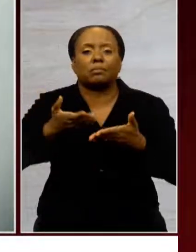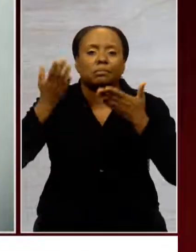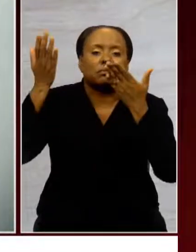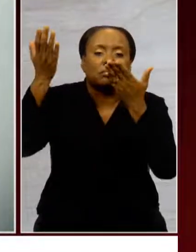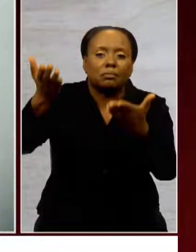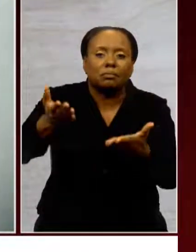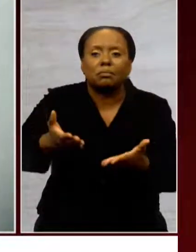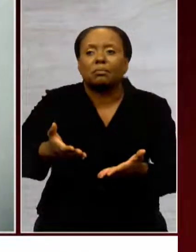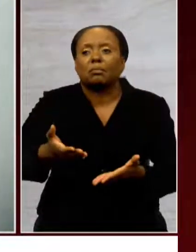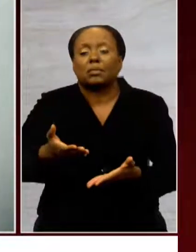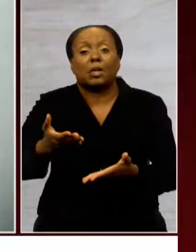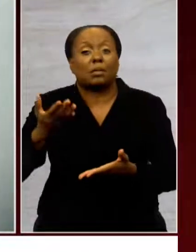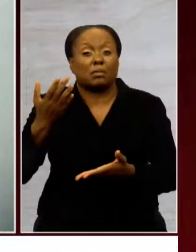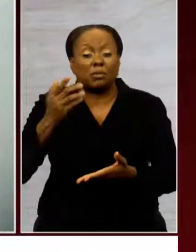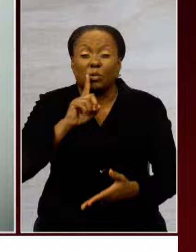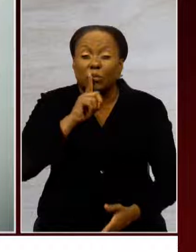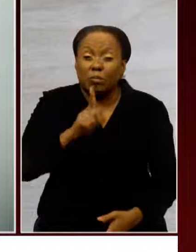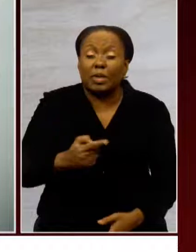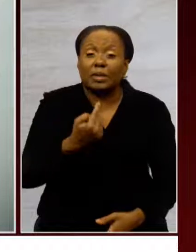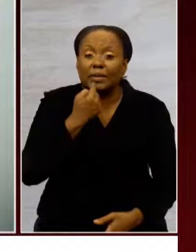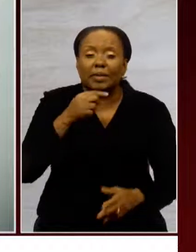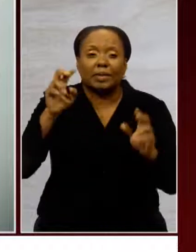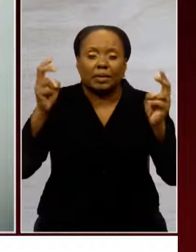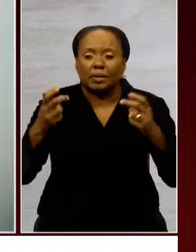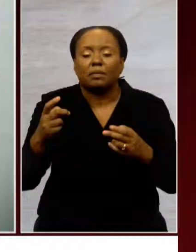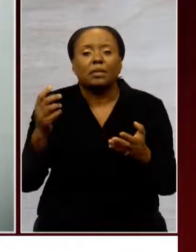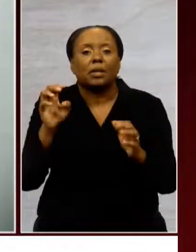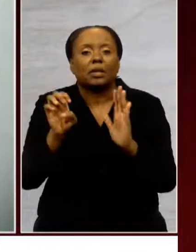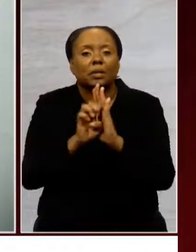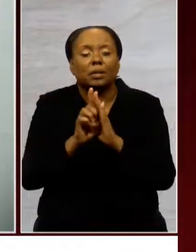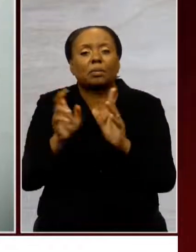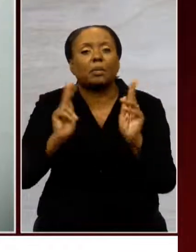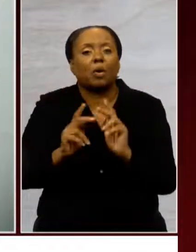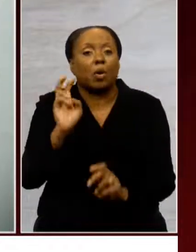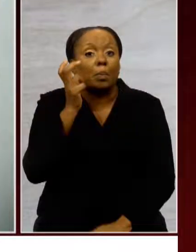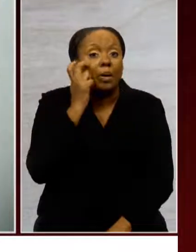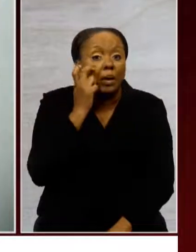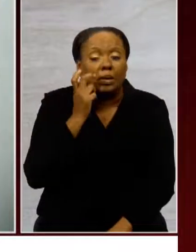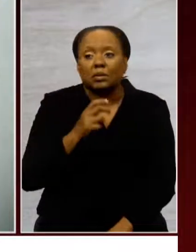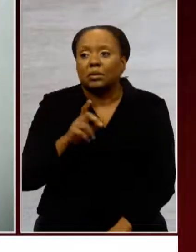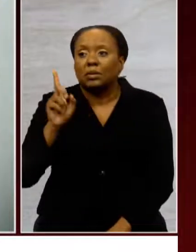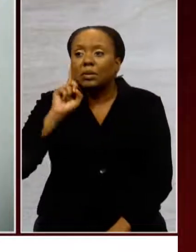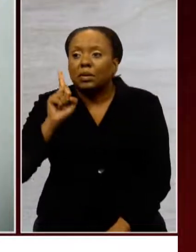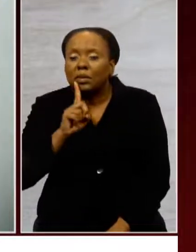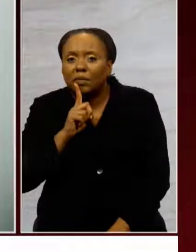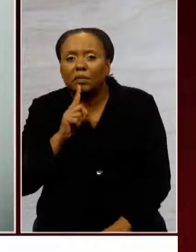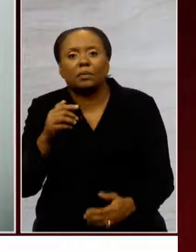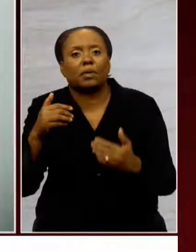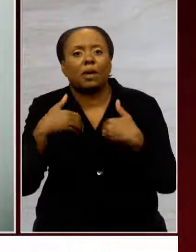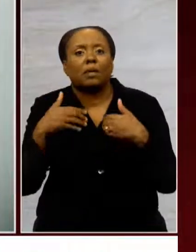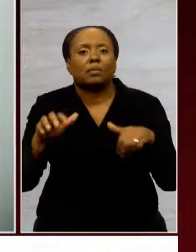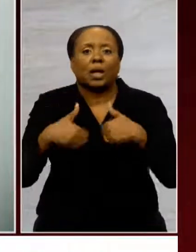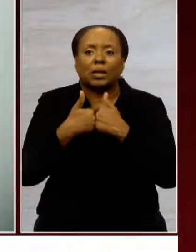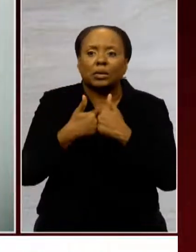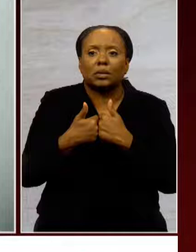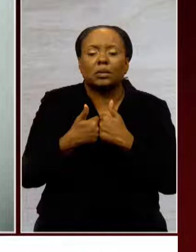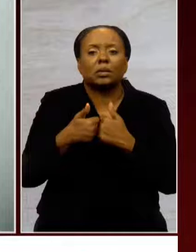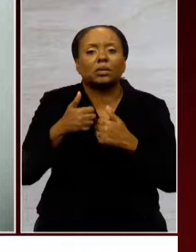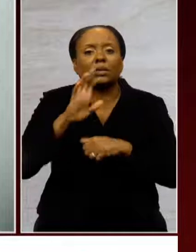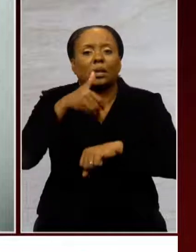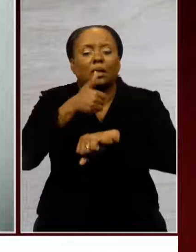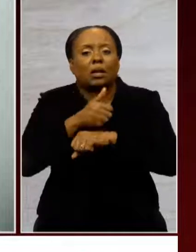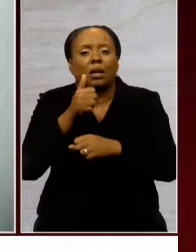attention that these are issues. Because persons who are blind, persons who are deaf, also have challenges establishing bank